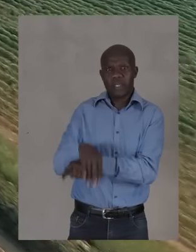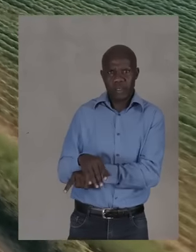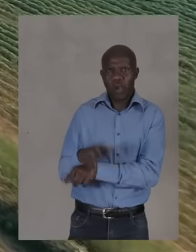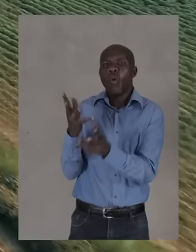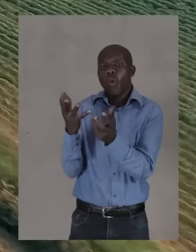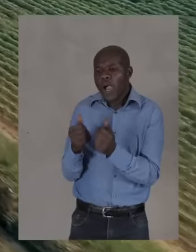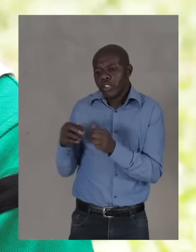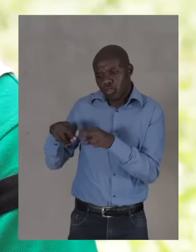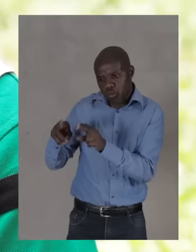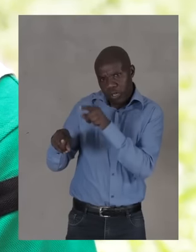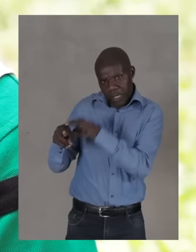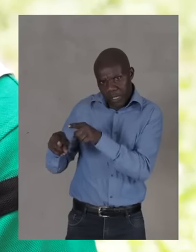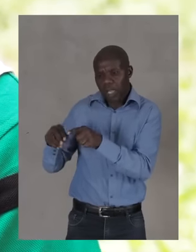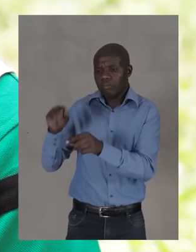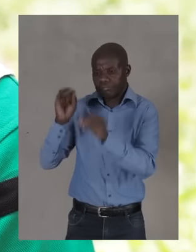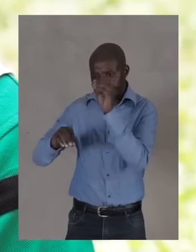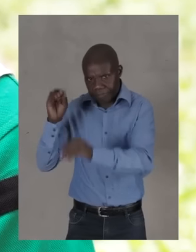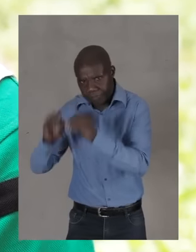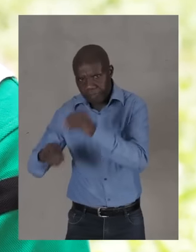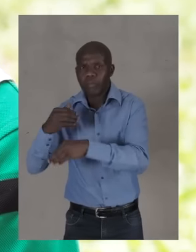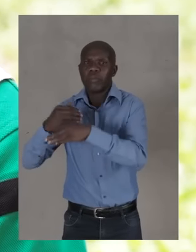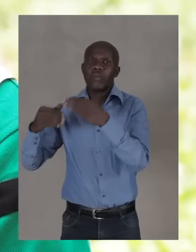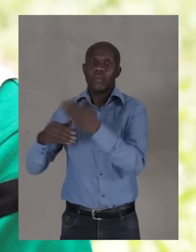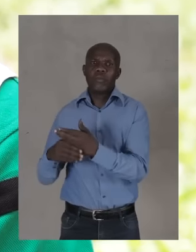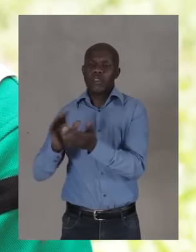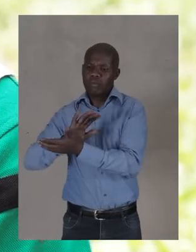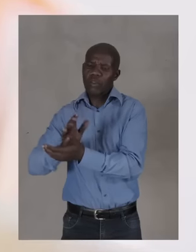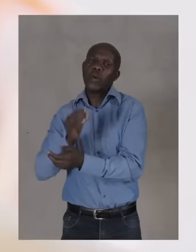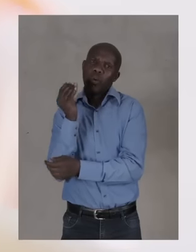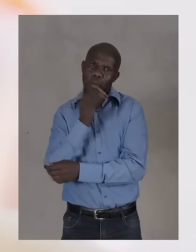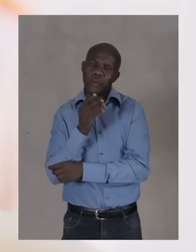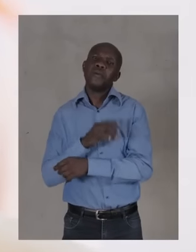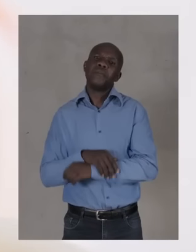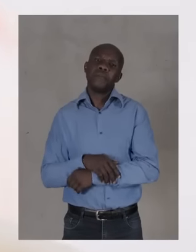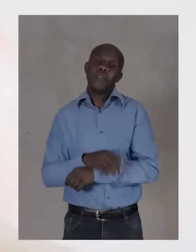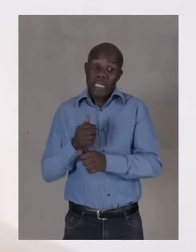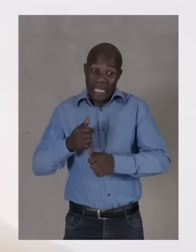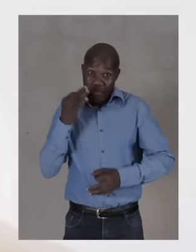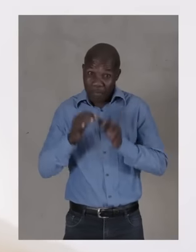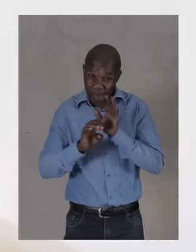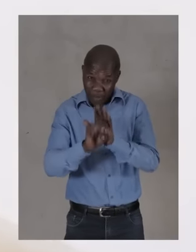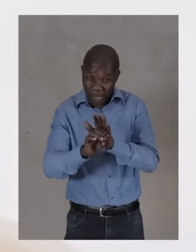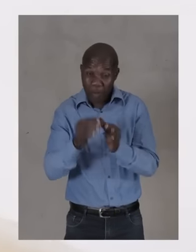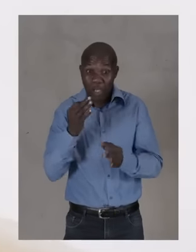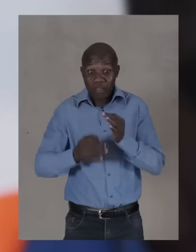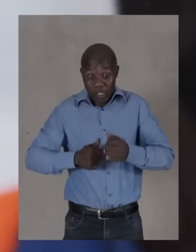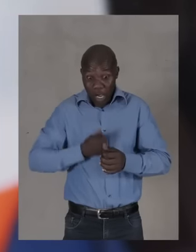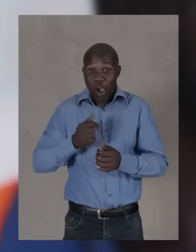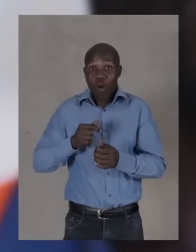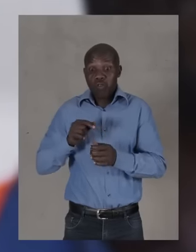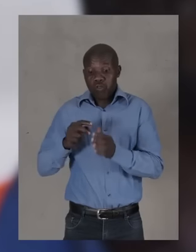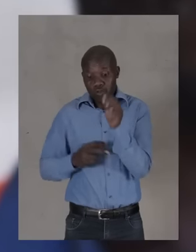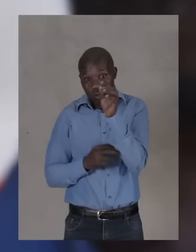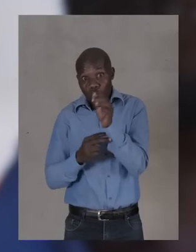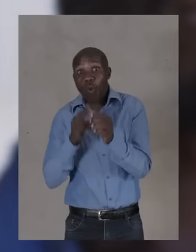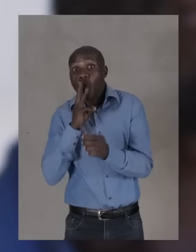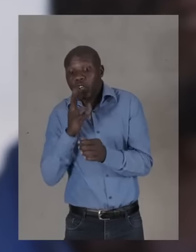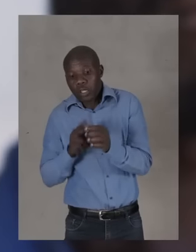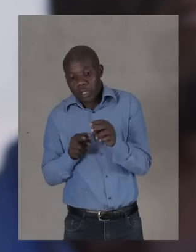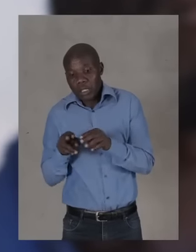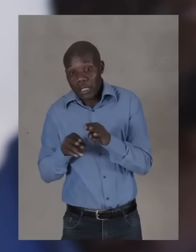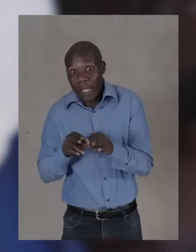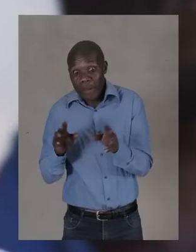roads. People have the right to decide what they want to be done. Because when you decide on your own, if you make a mistake,